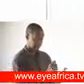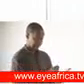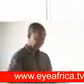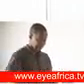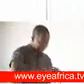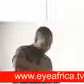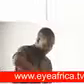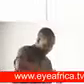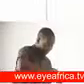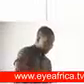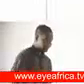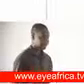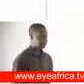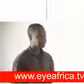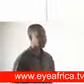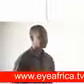address.